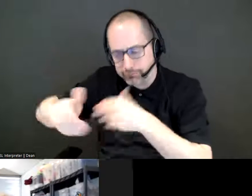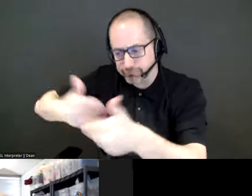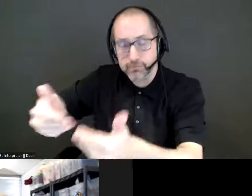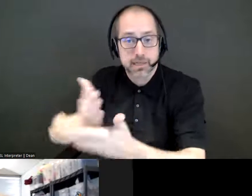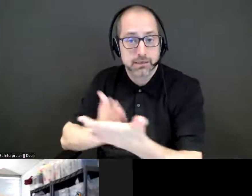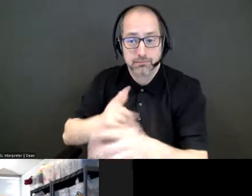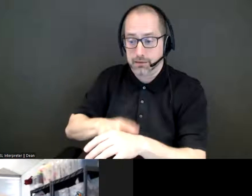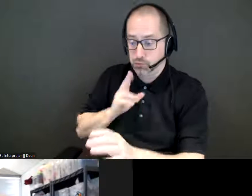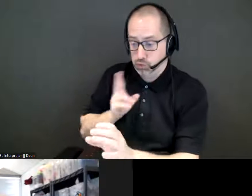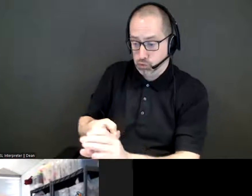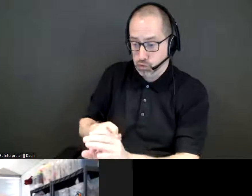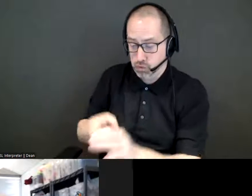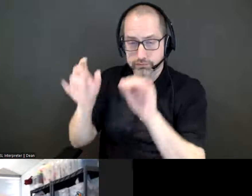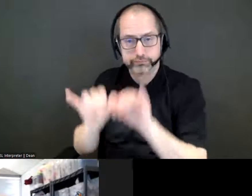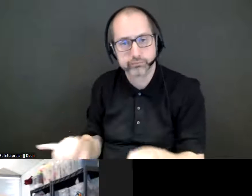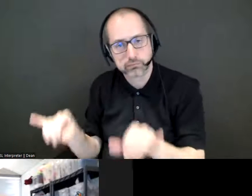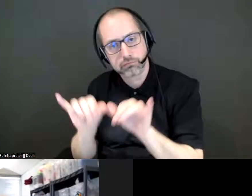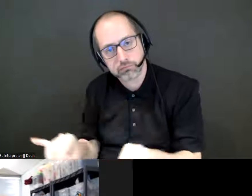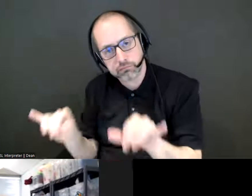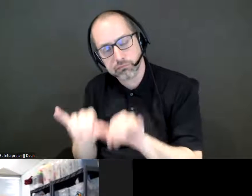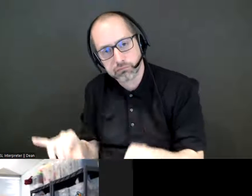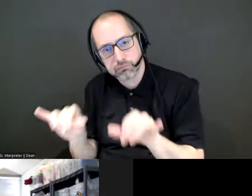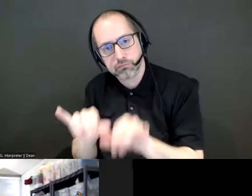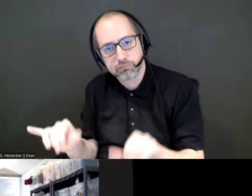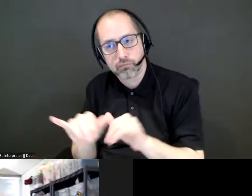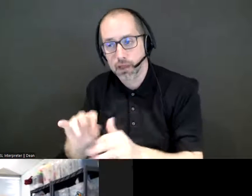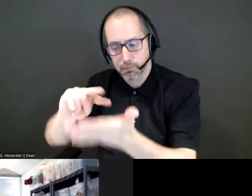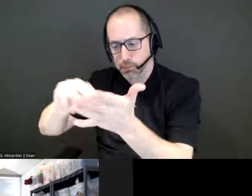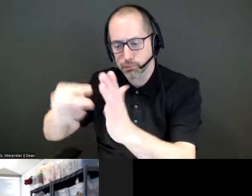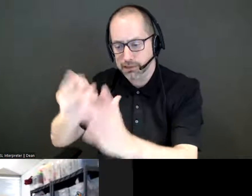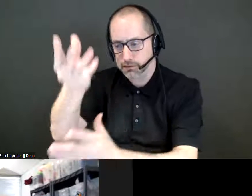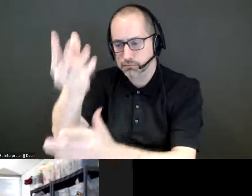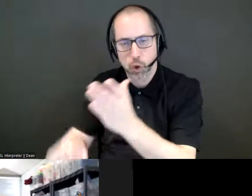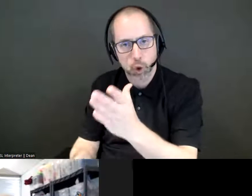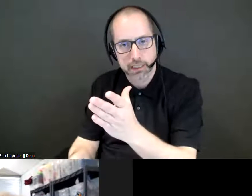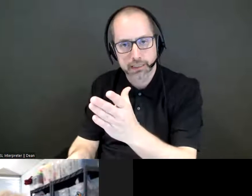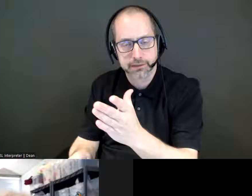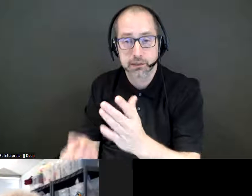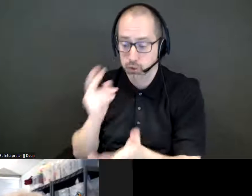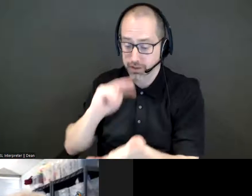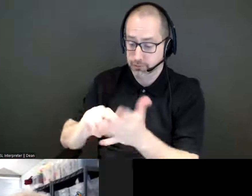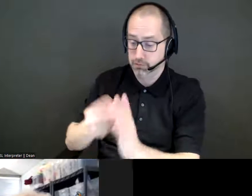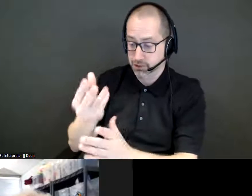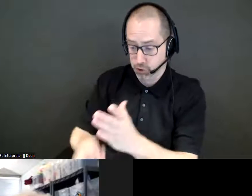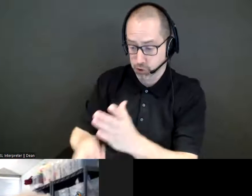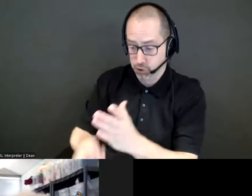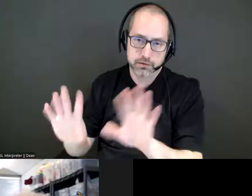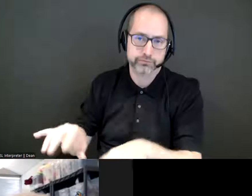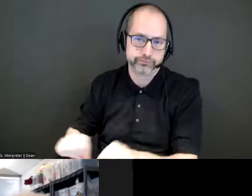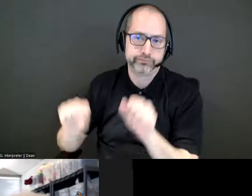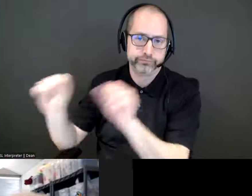organization keeps going and forgets its purpose. I think that's a good point. And I love that it's